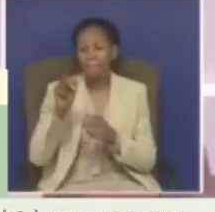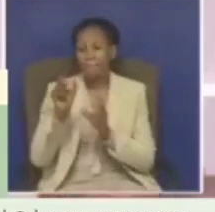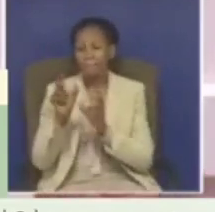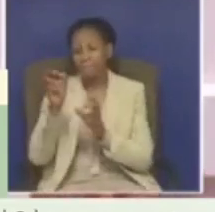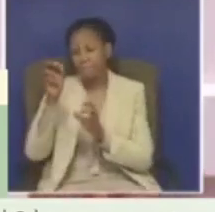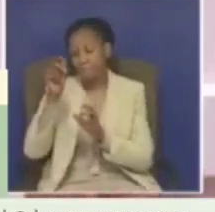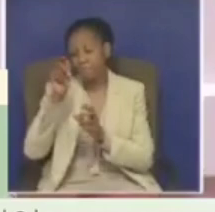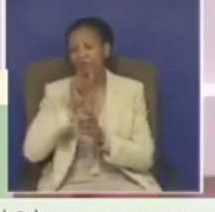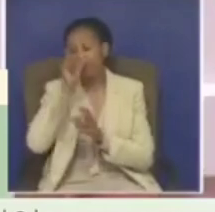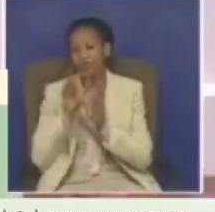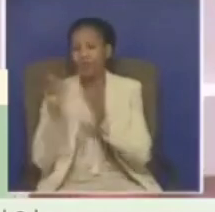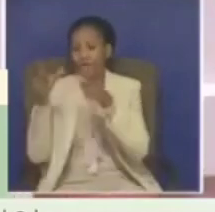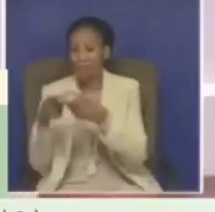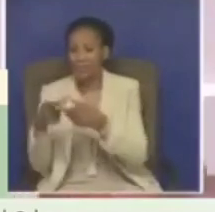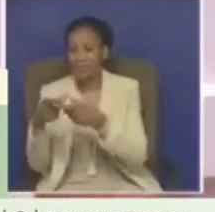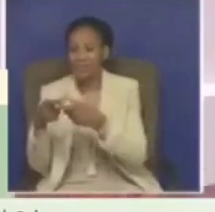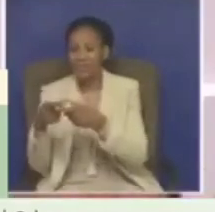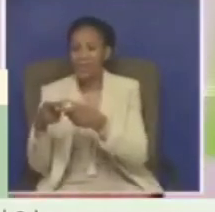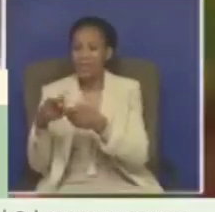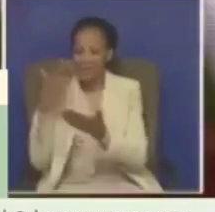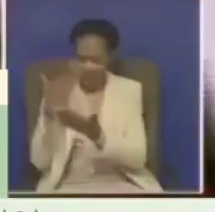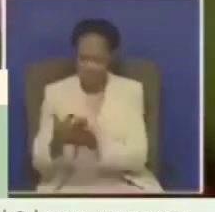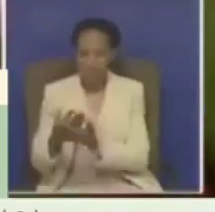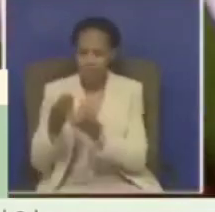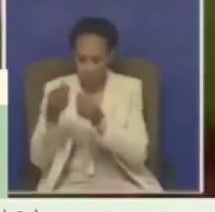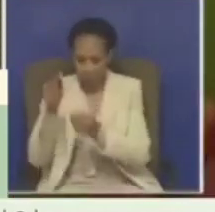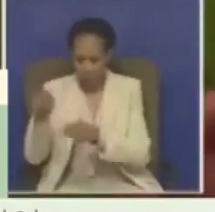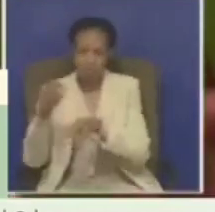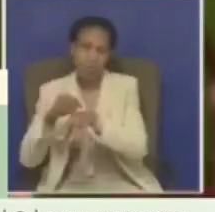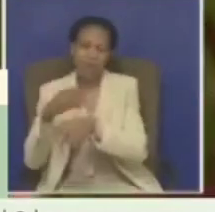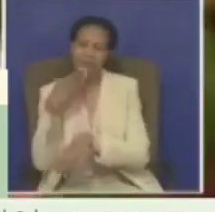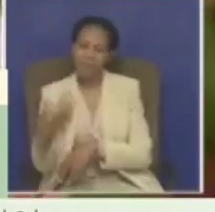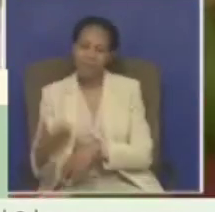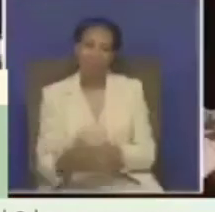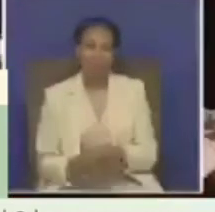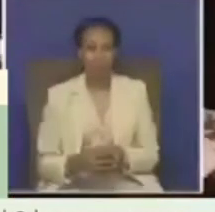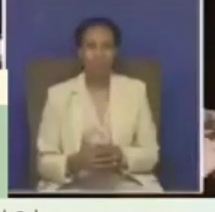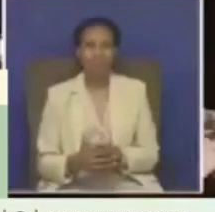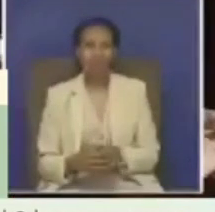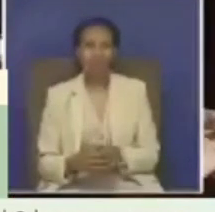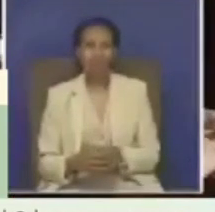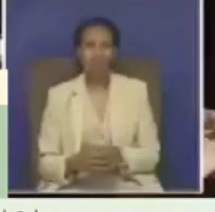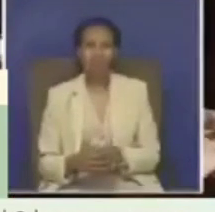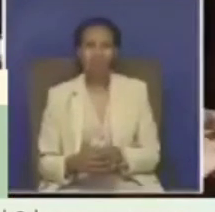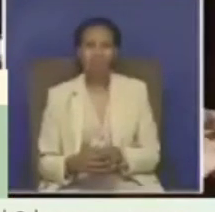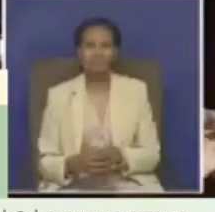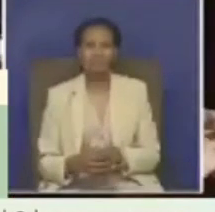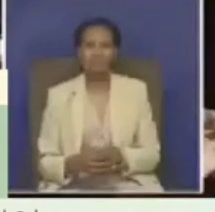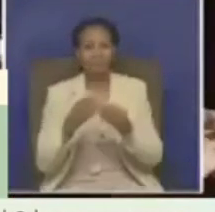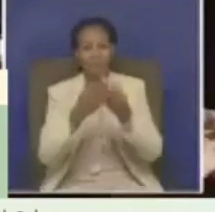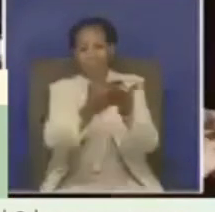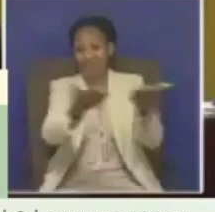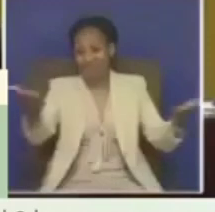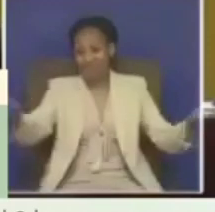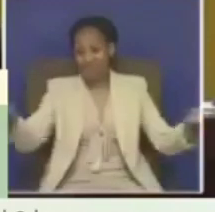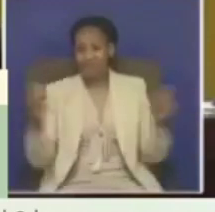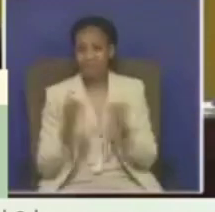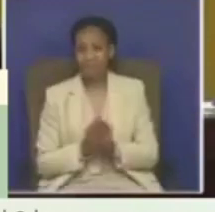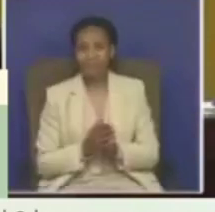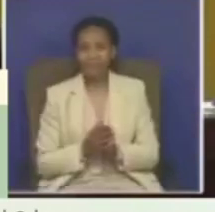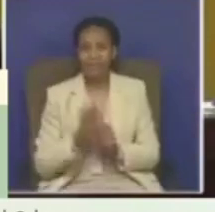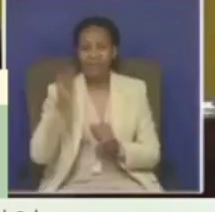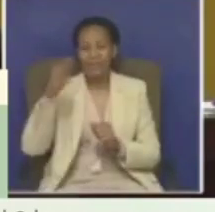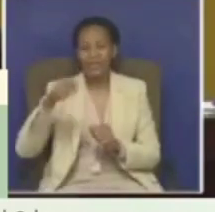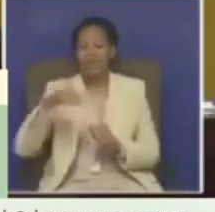further strengthen these actions. I thank you. Thank you, honorable member. Honorable members, Yes,